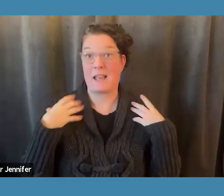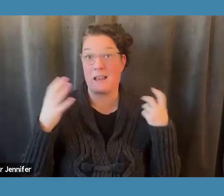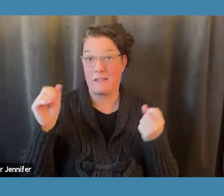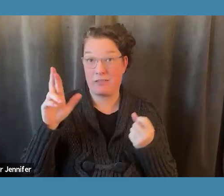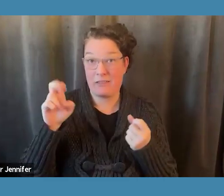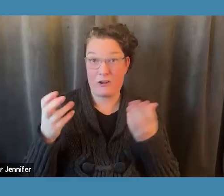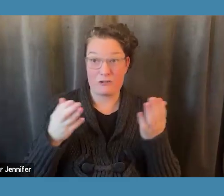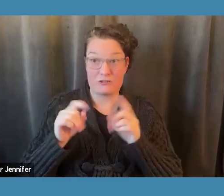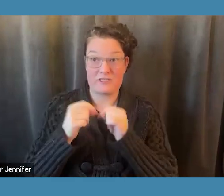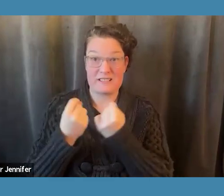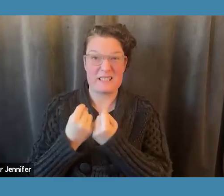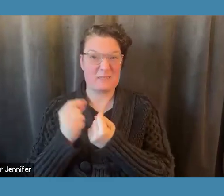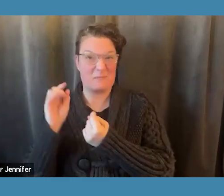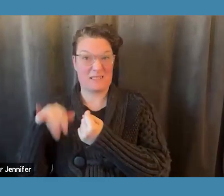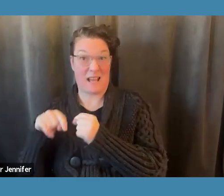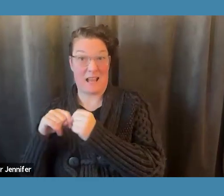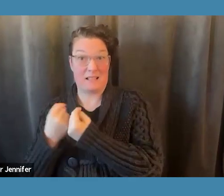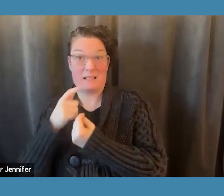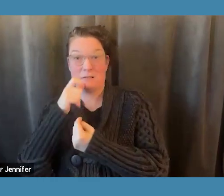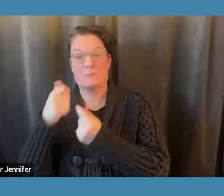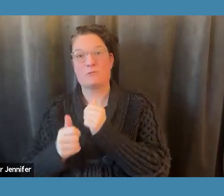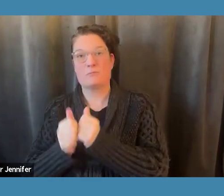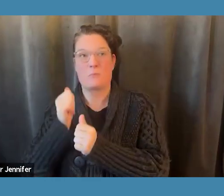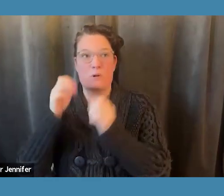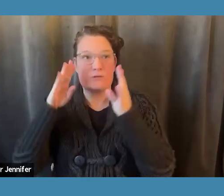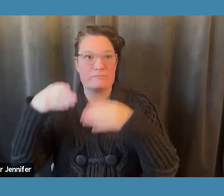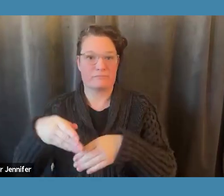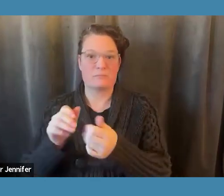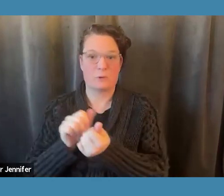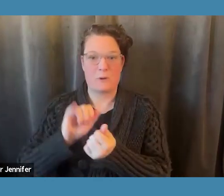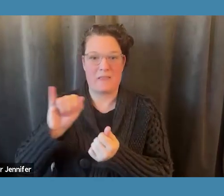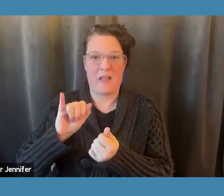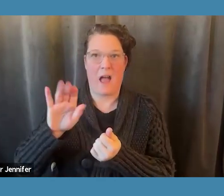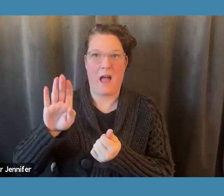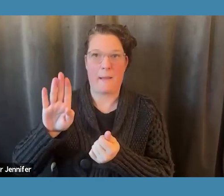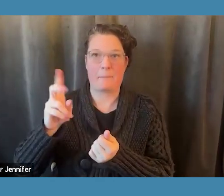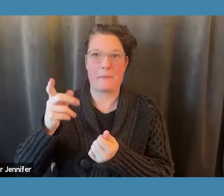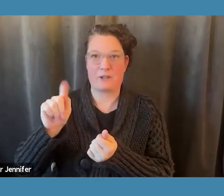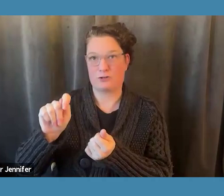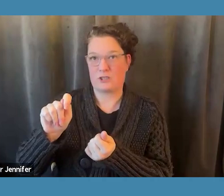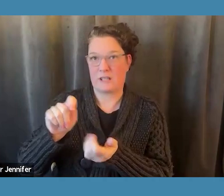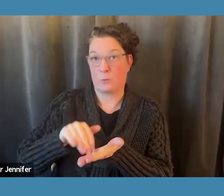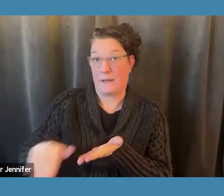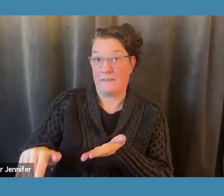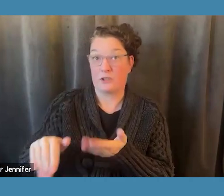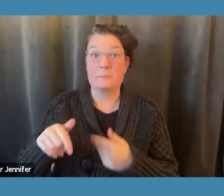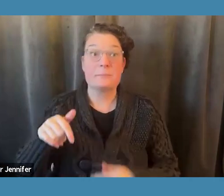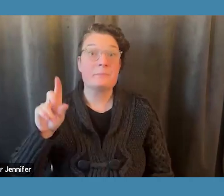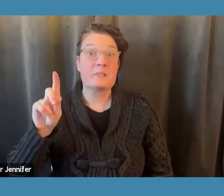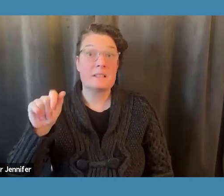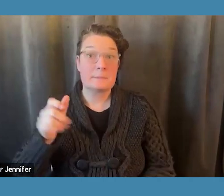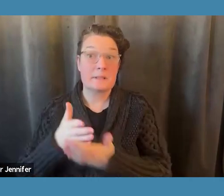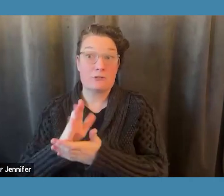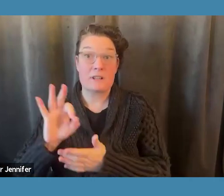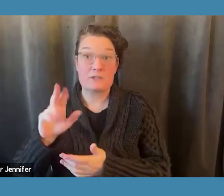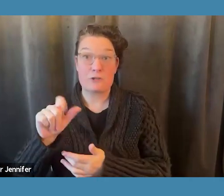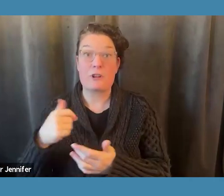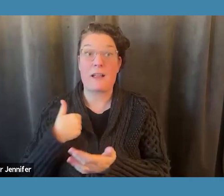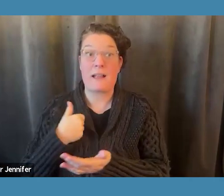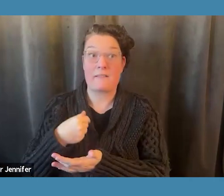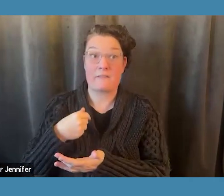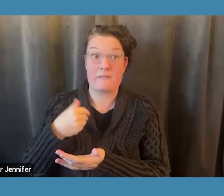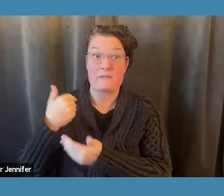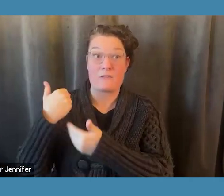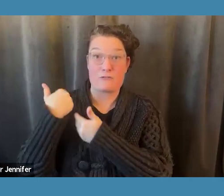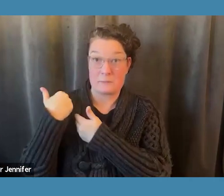does the bulk of our work relating to the iBudget waiver. At Disability Rights Florida, we have funding, responsibility,